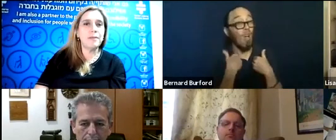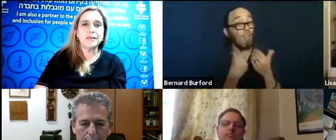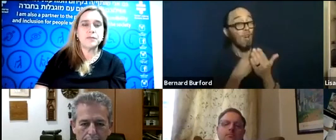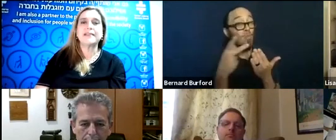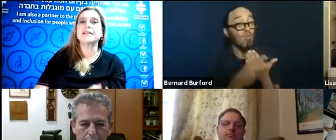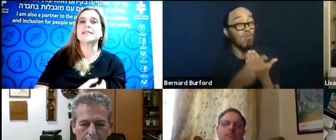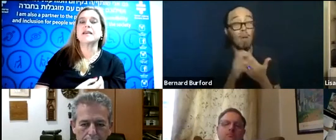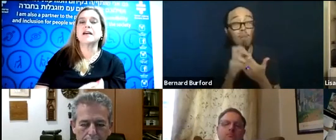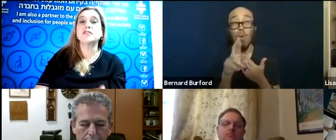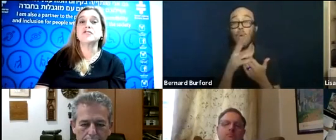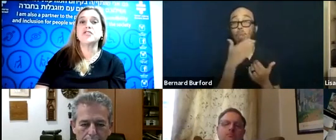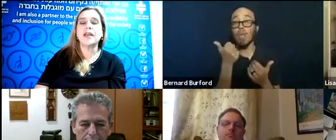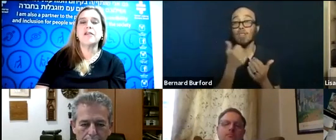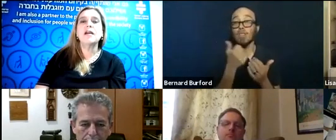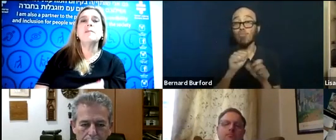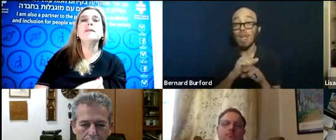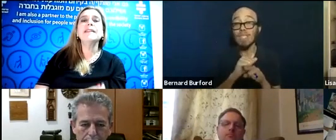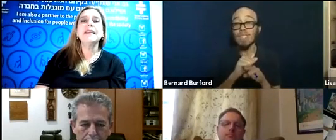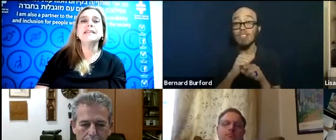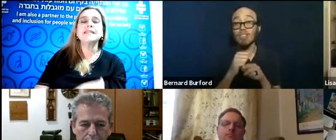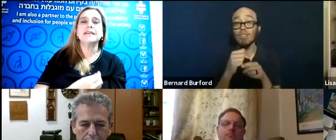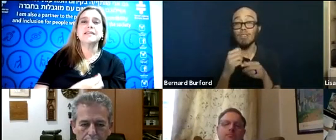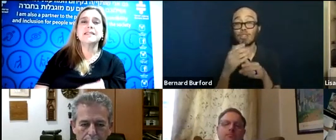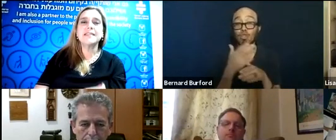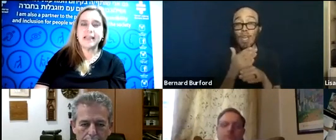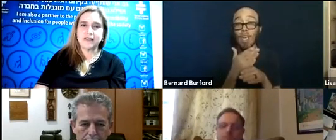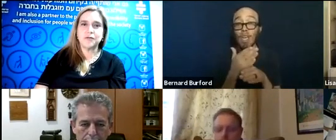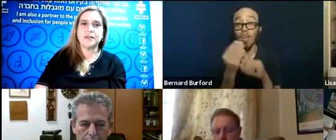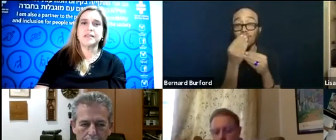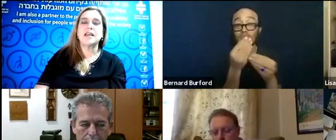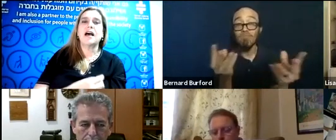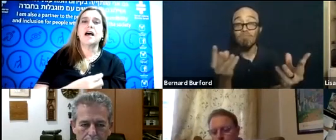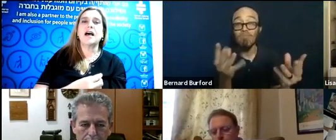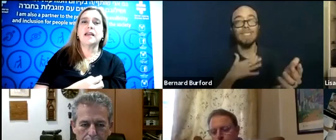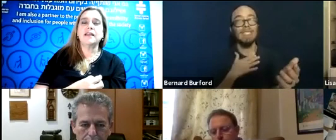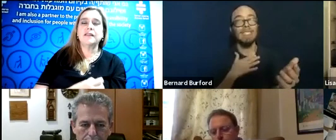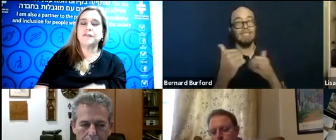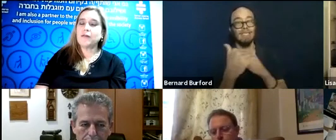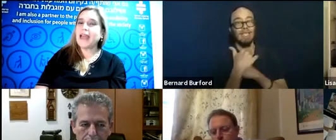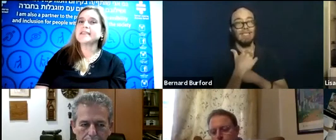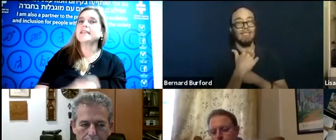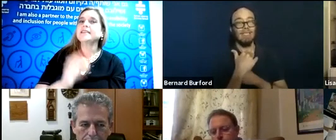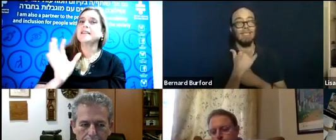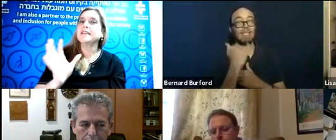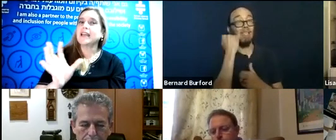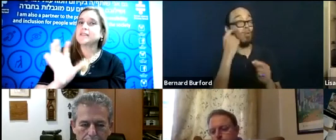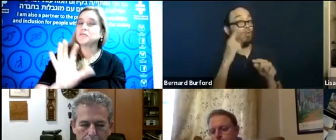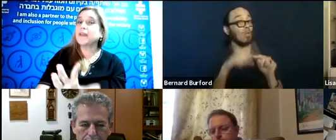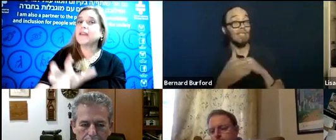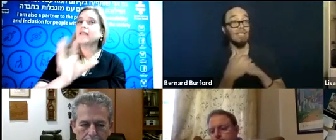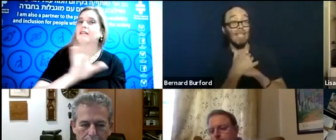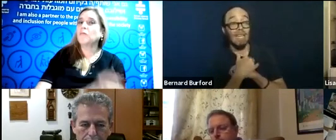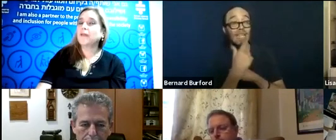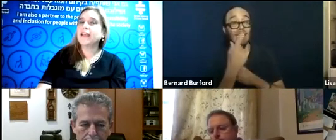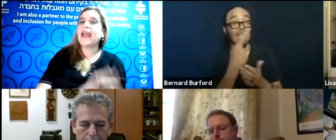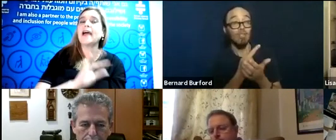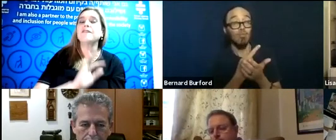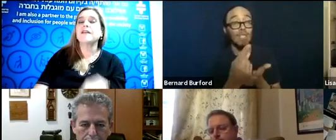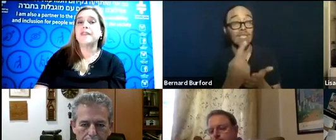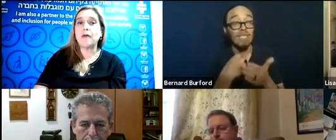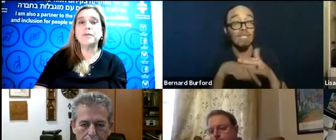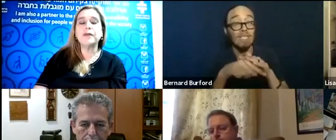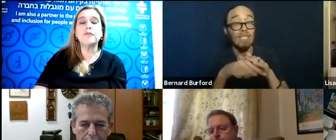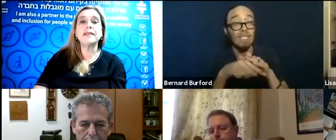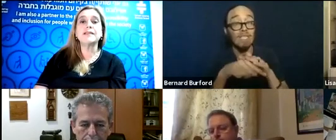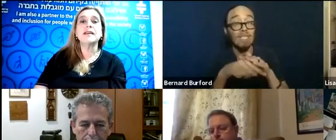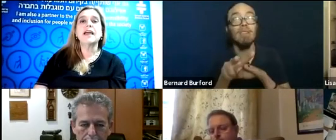a best practice to share, please send it to us. And if you can send it in the next week and a half,